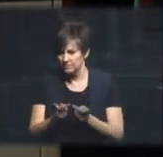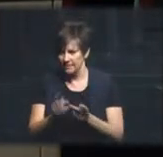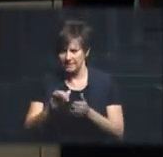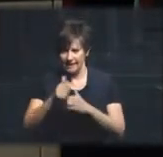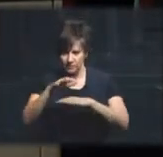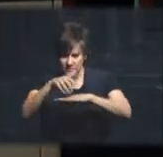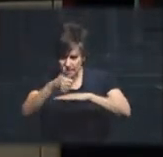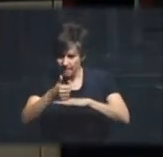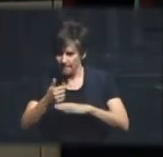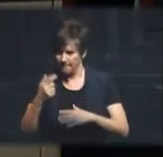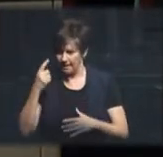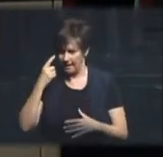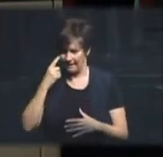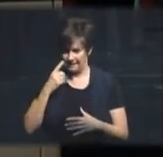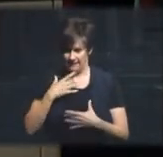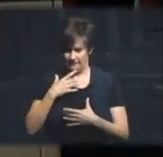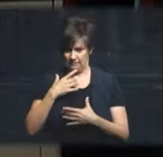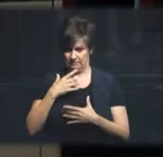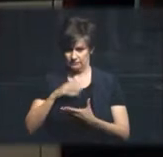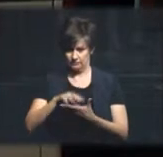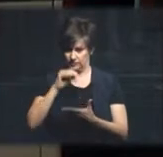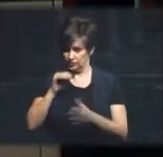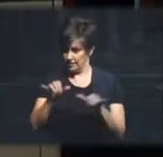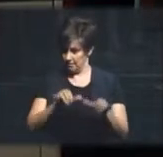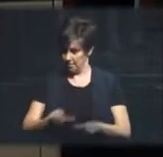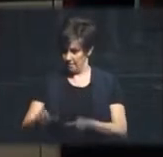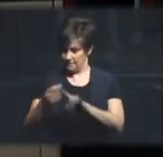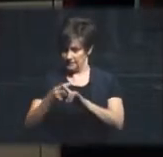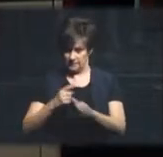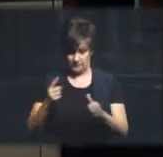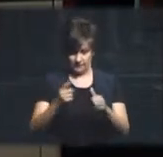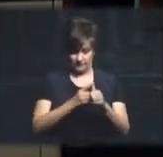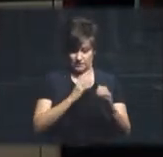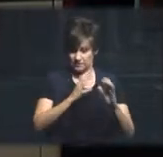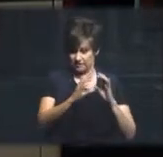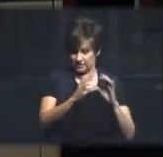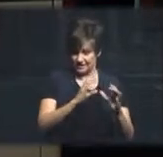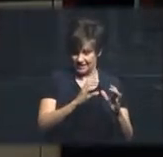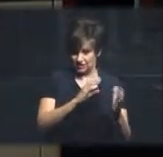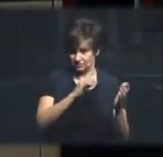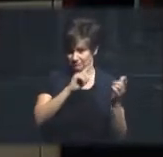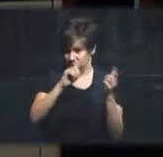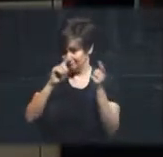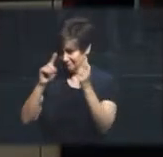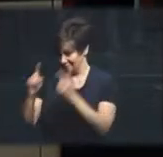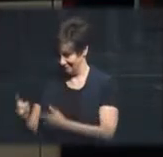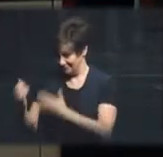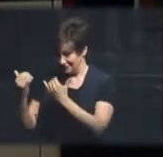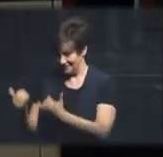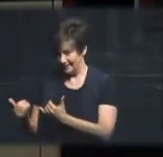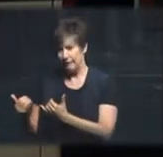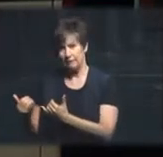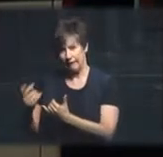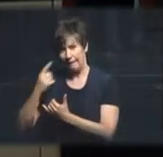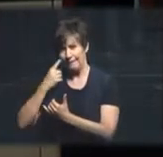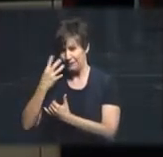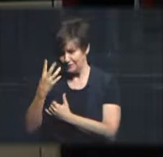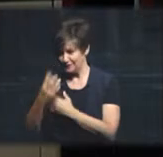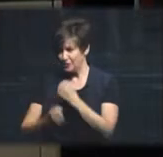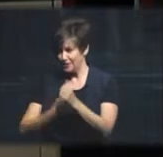designed. I think that the Learning Commons from the first conversations to today took about